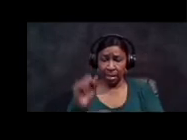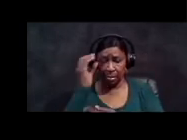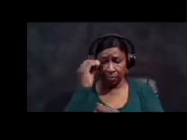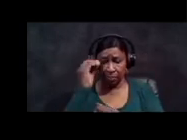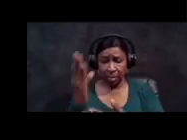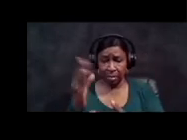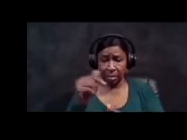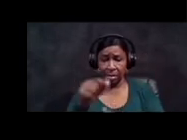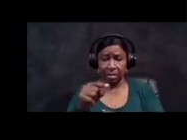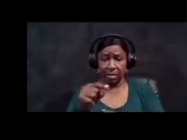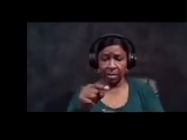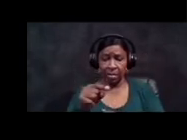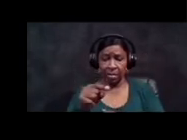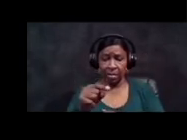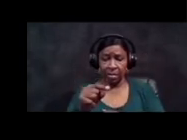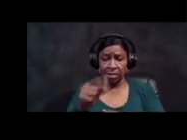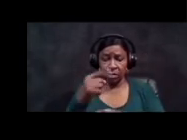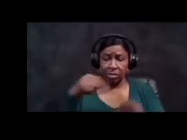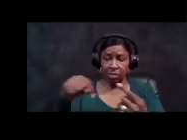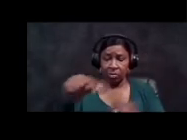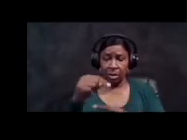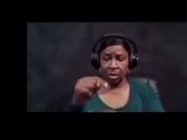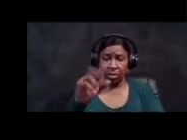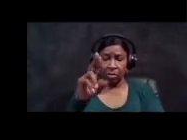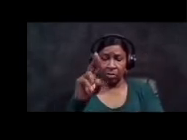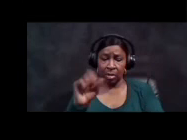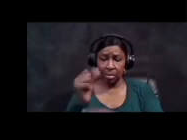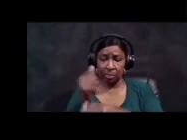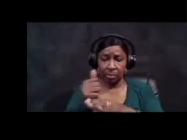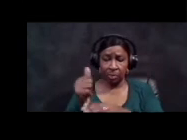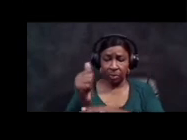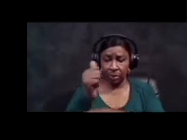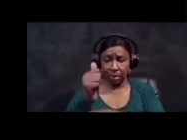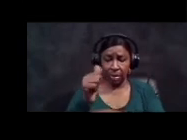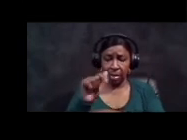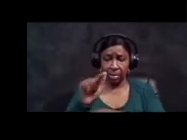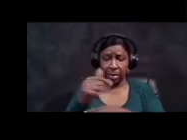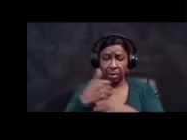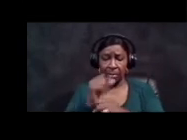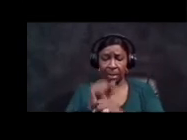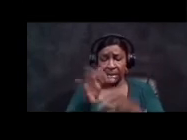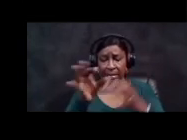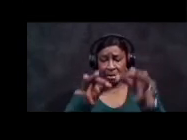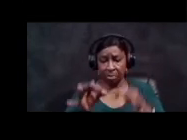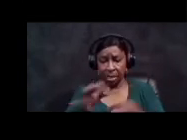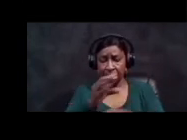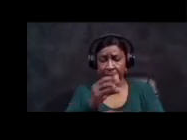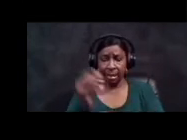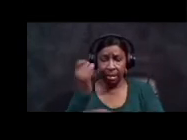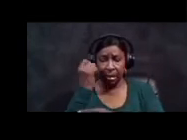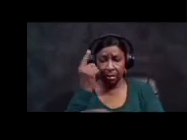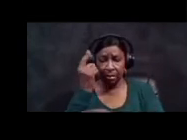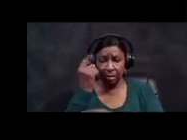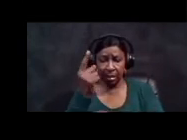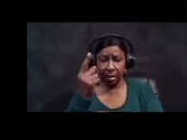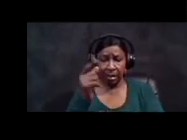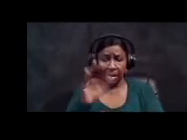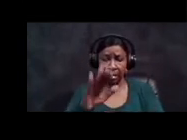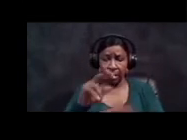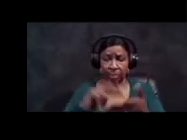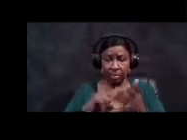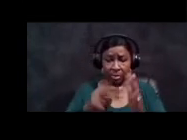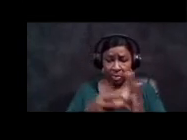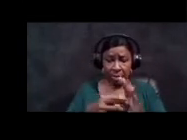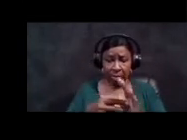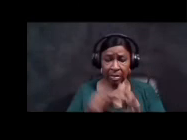framing around US imperialism and war making to explain and understand migration, detention, and deterrence is